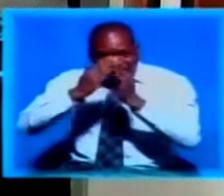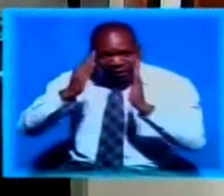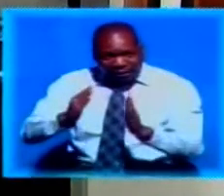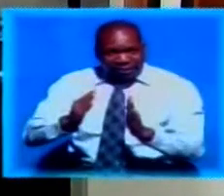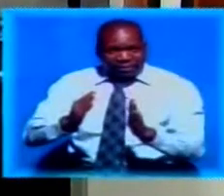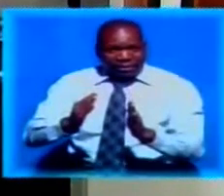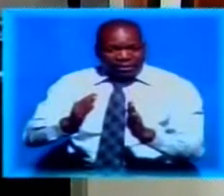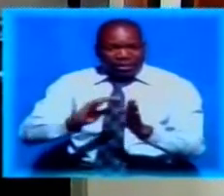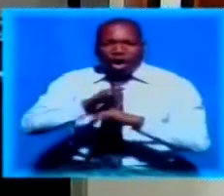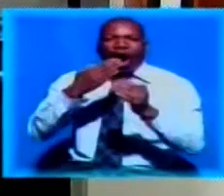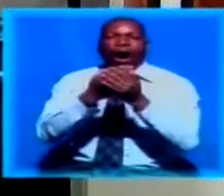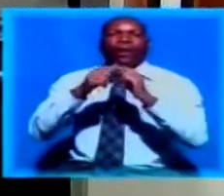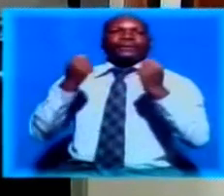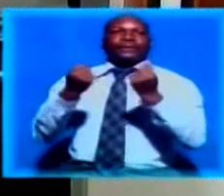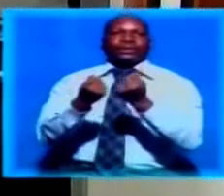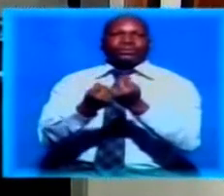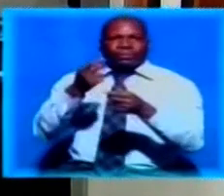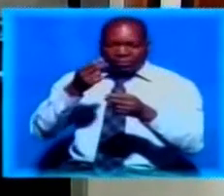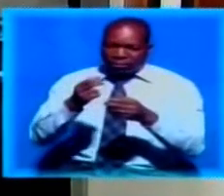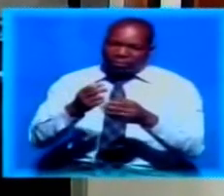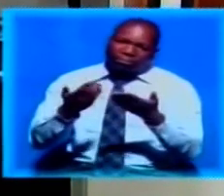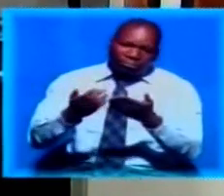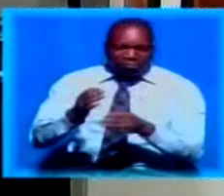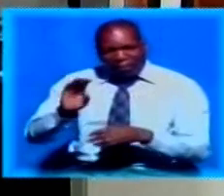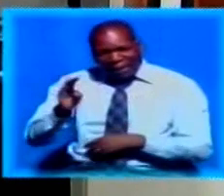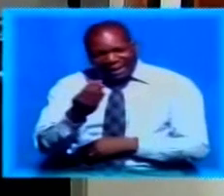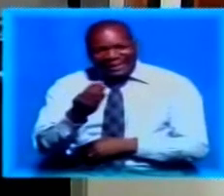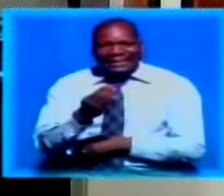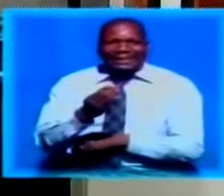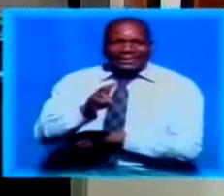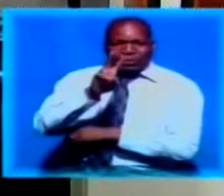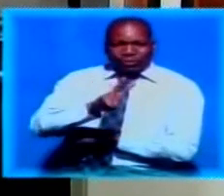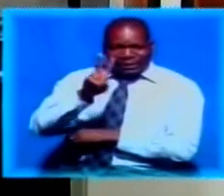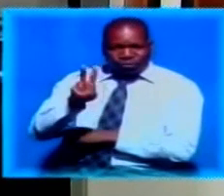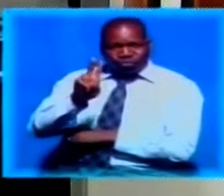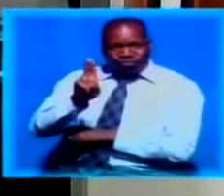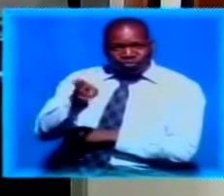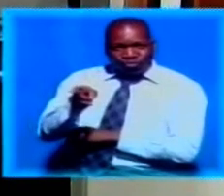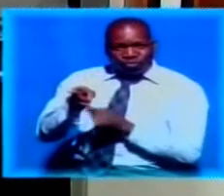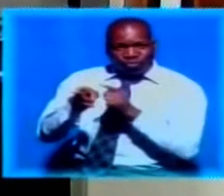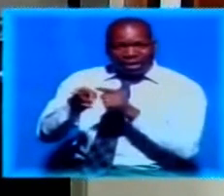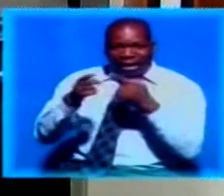Mwali, and the entire news production team, will be back with another bulletin later this evening at